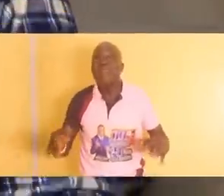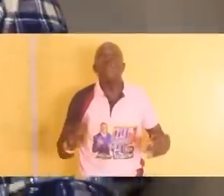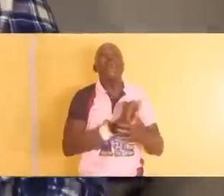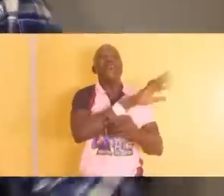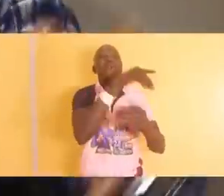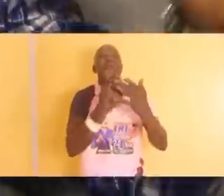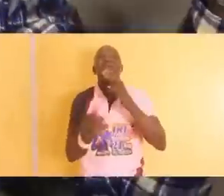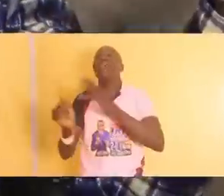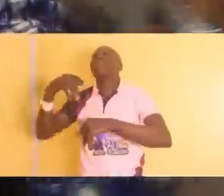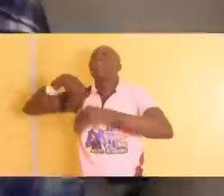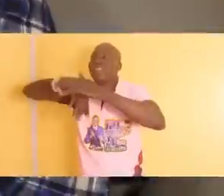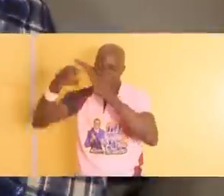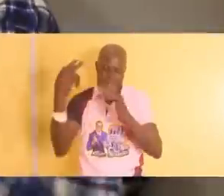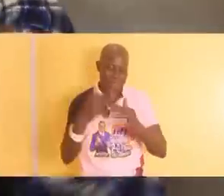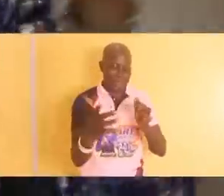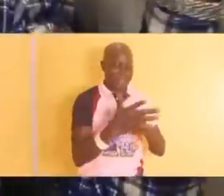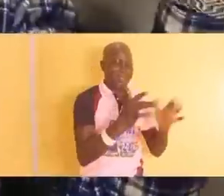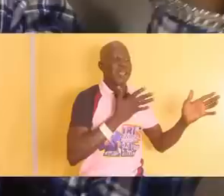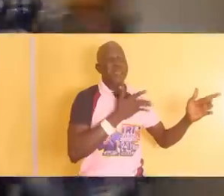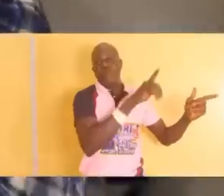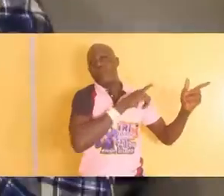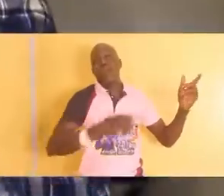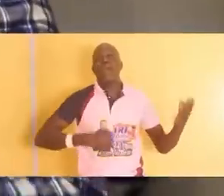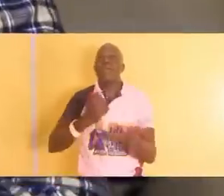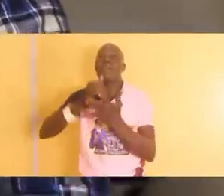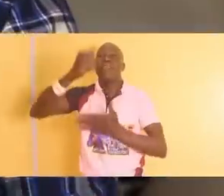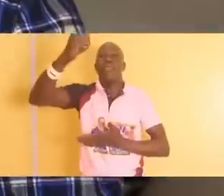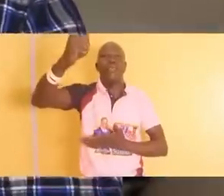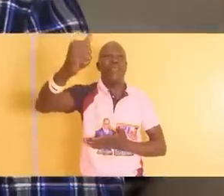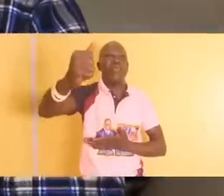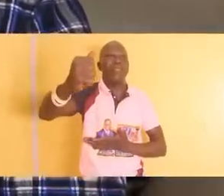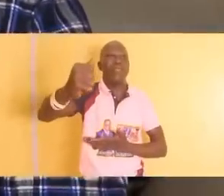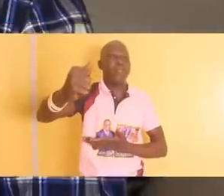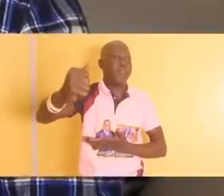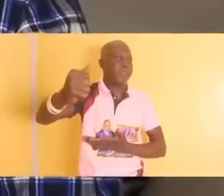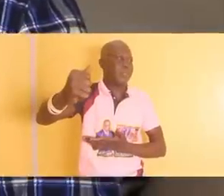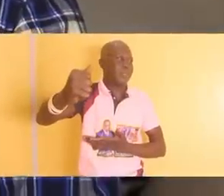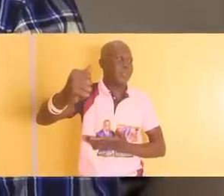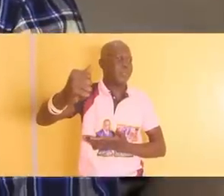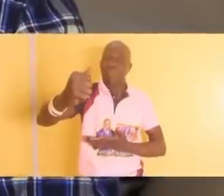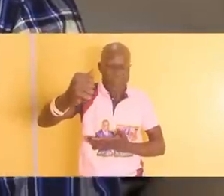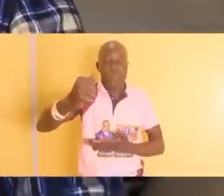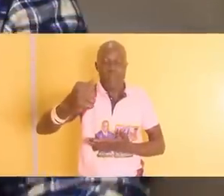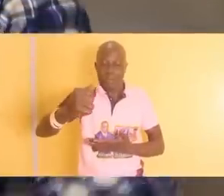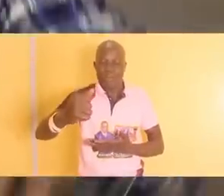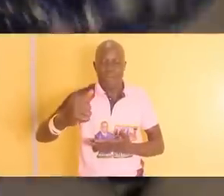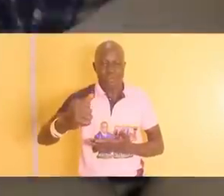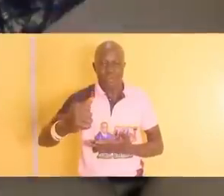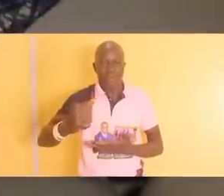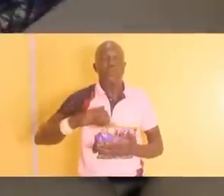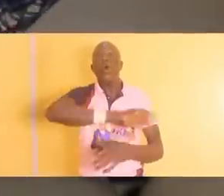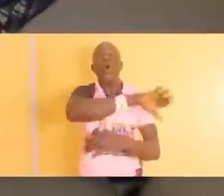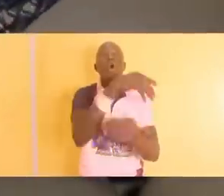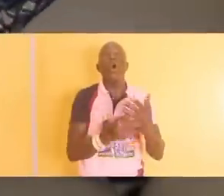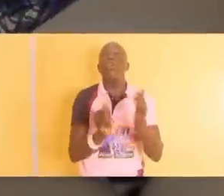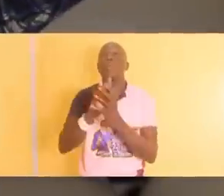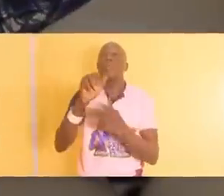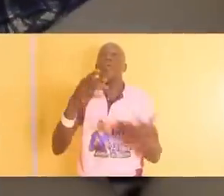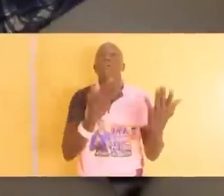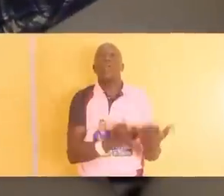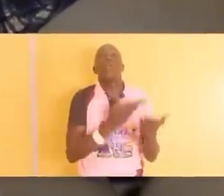Oh, my God. gbogbo ẹyin ọlọrẹ má